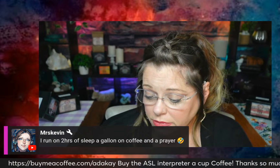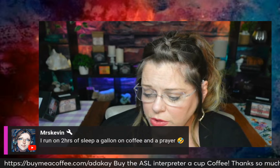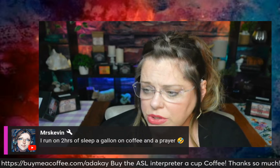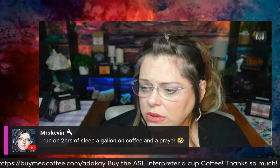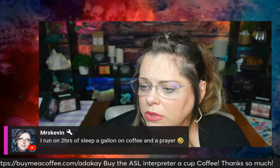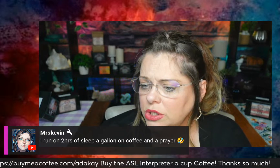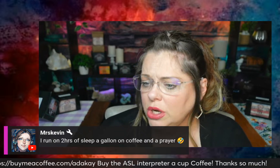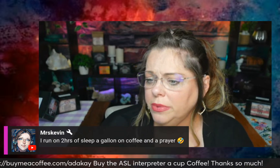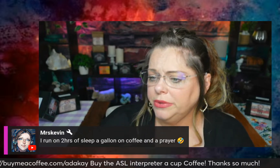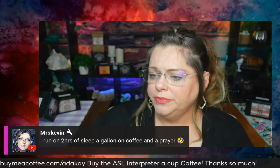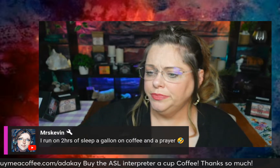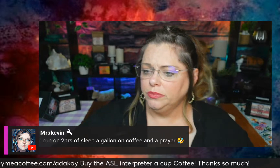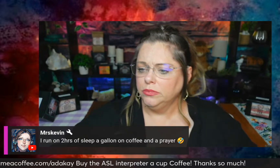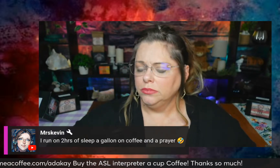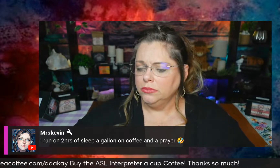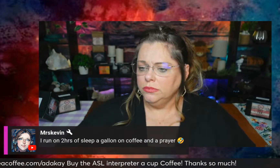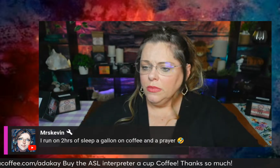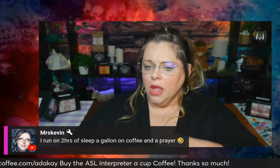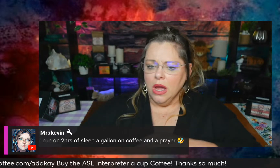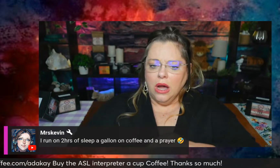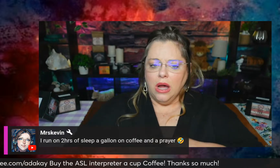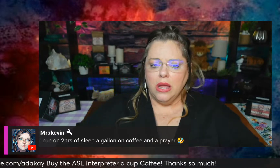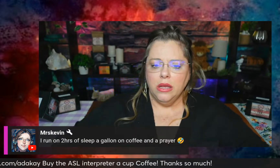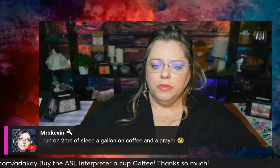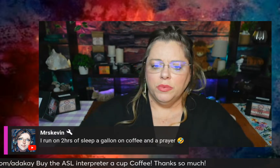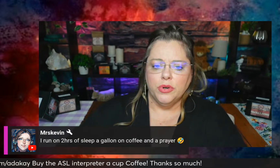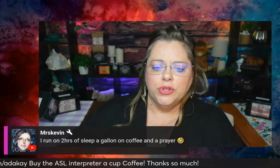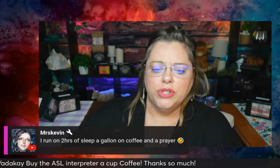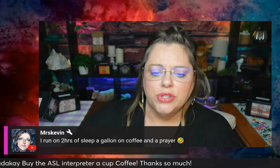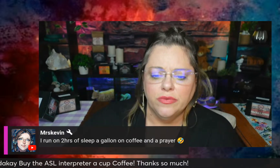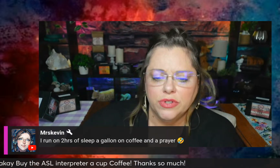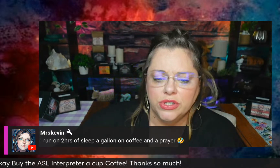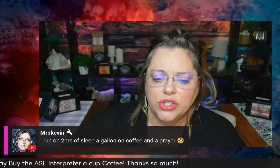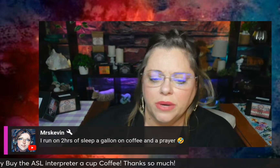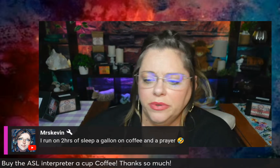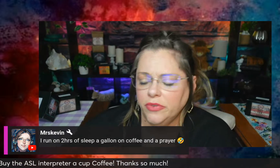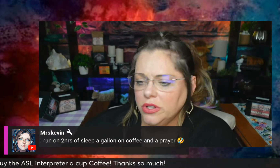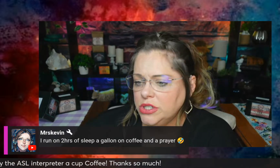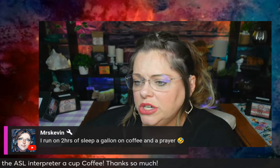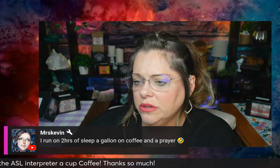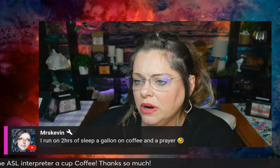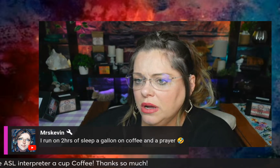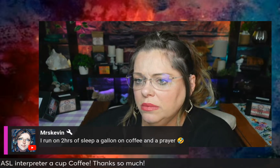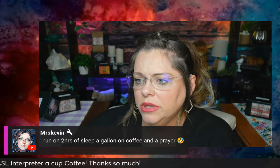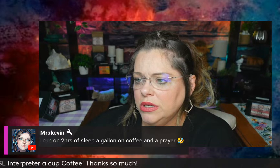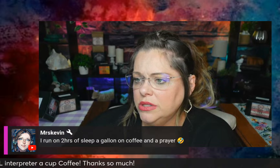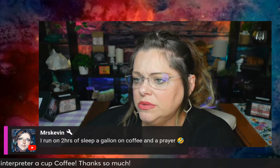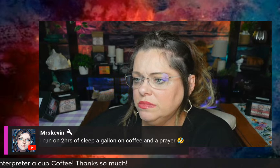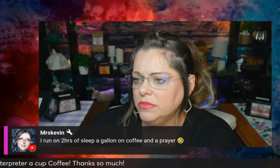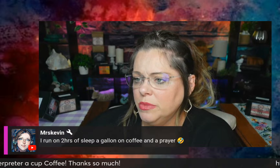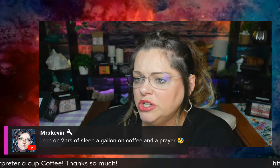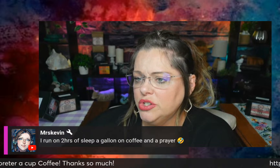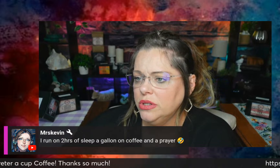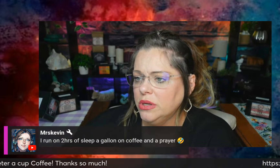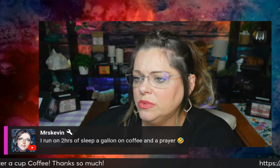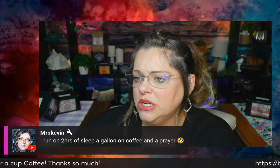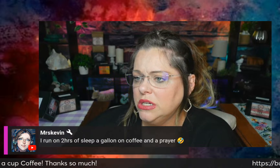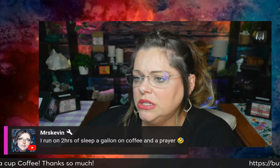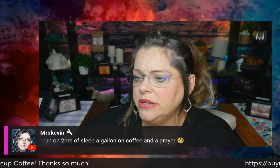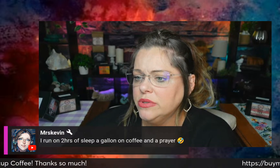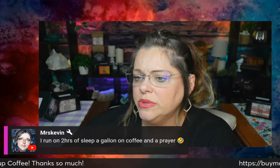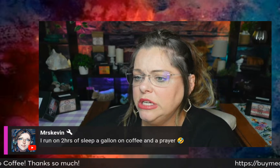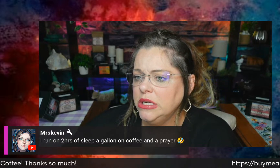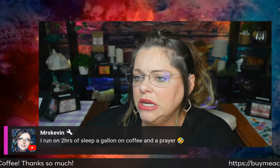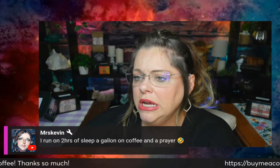Okay, just sent my chaplain. I am an emergency services chaplain volunteer. It is a ministry that was